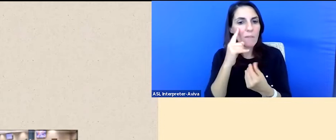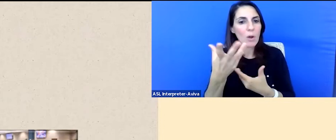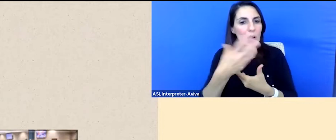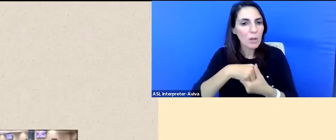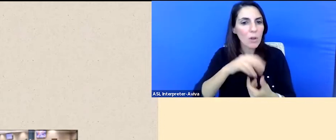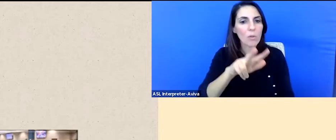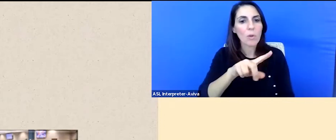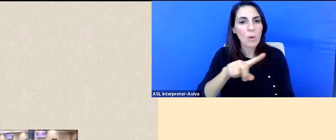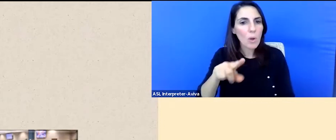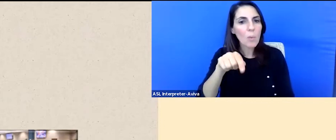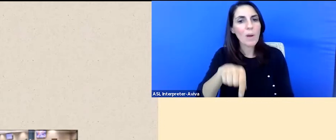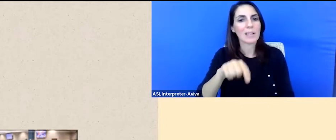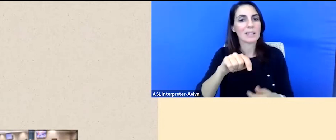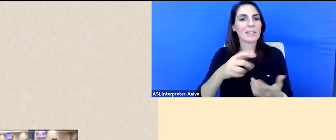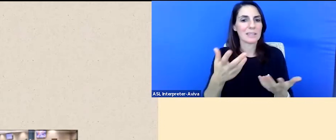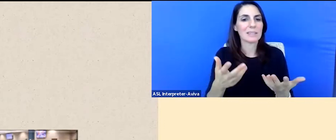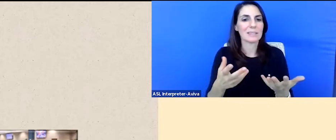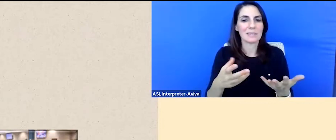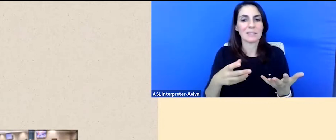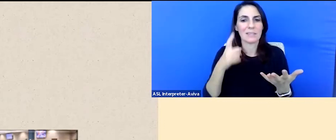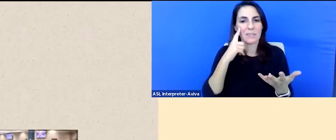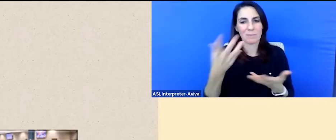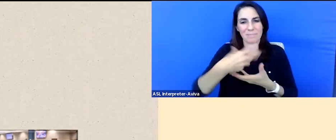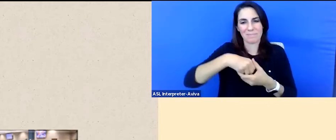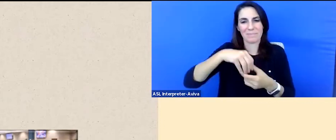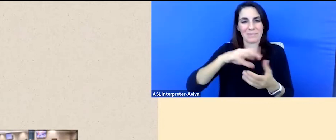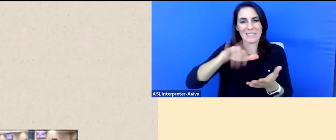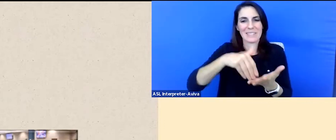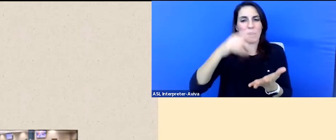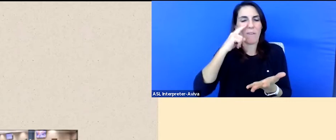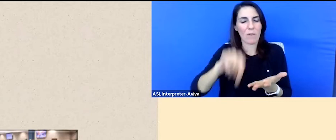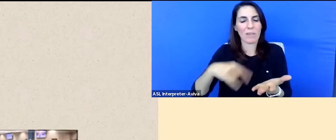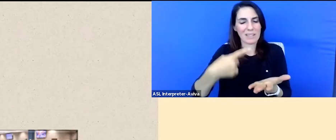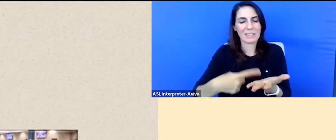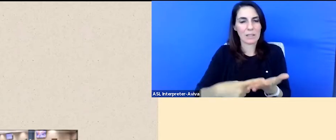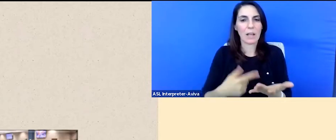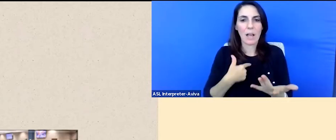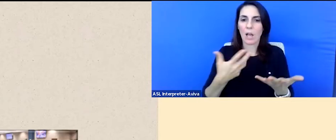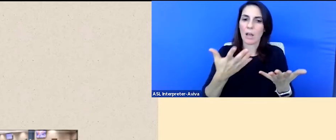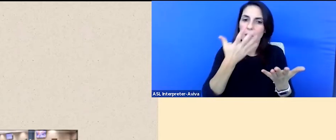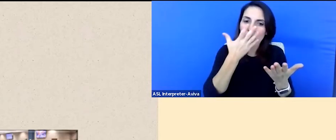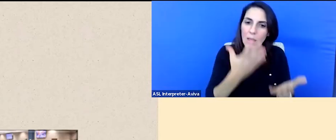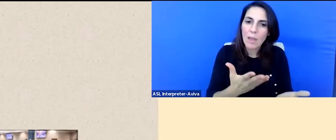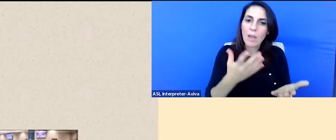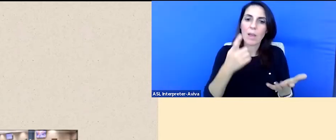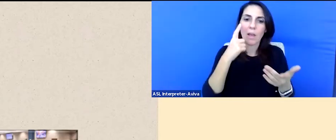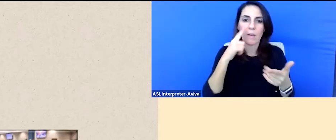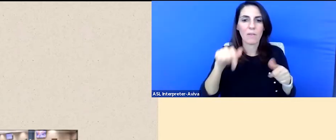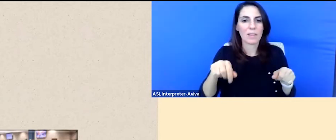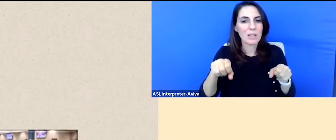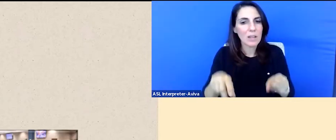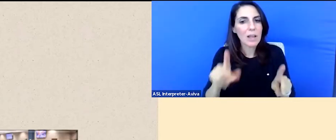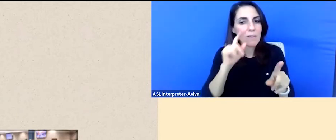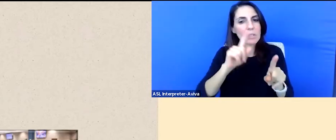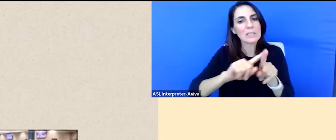in today's discussion. I appreciate the opportunity to educate the community on the 311 Center and the different kind of issues